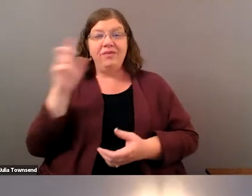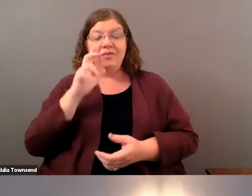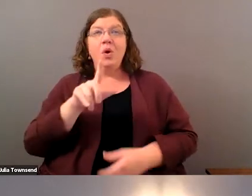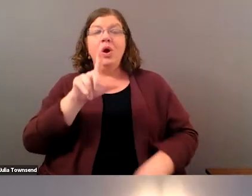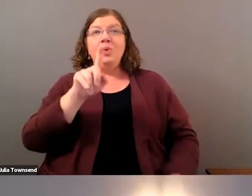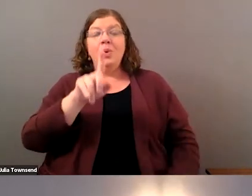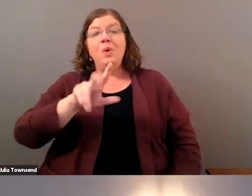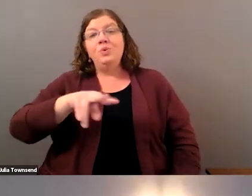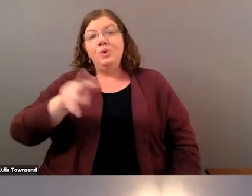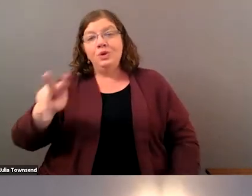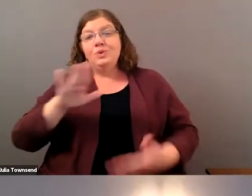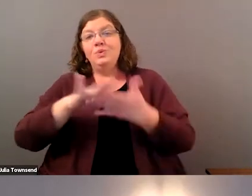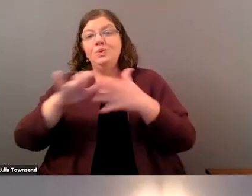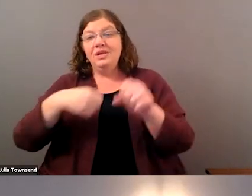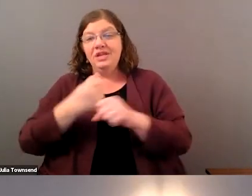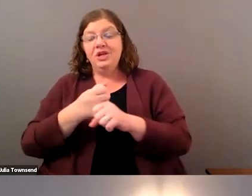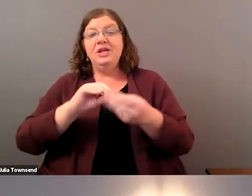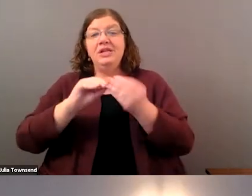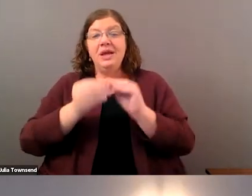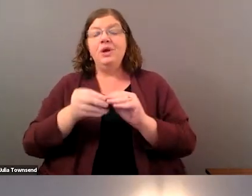school year for case